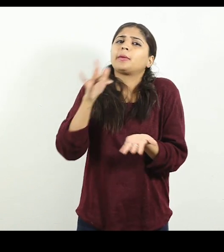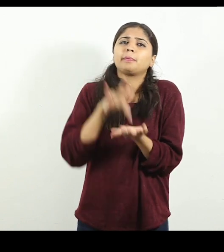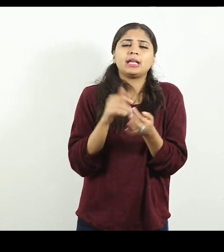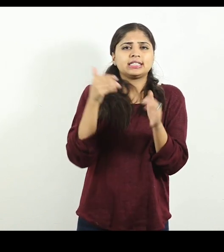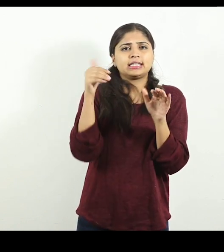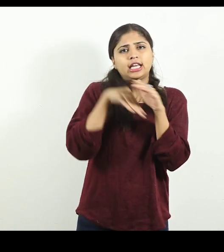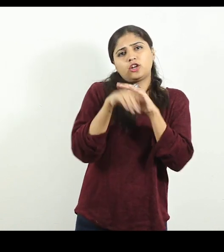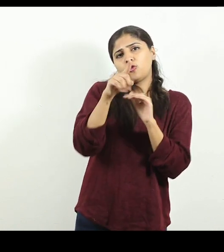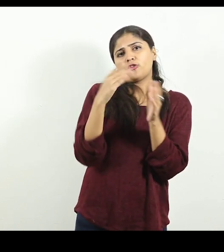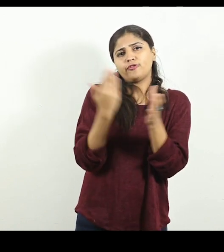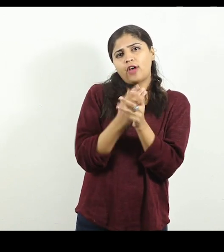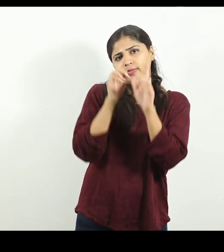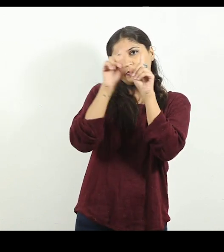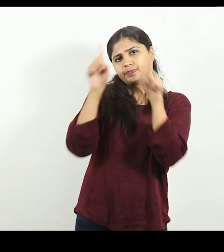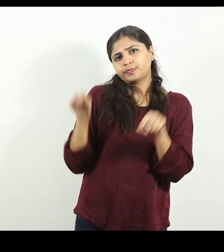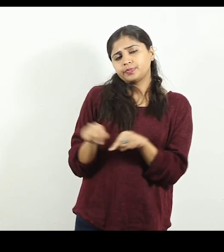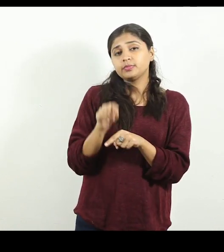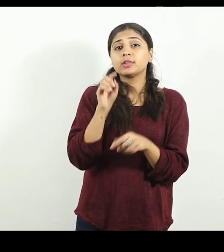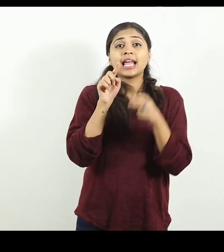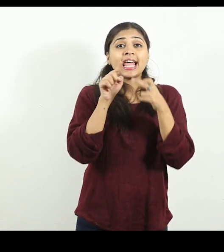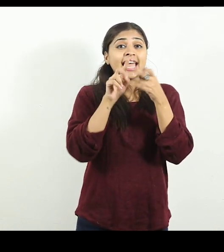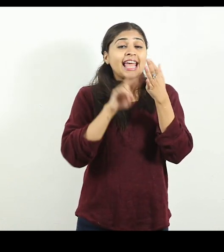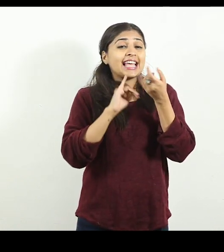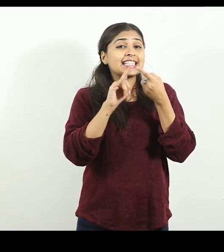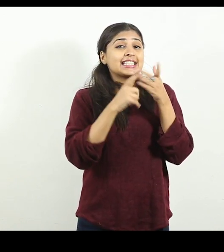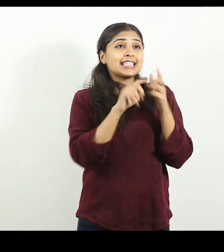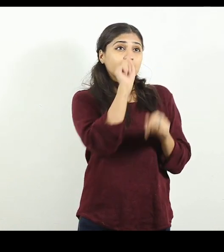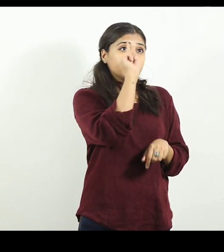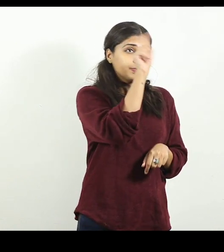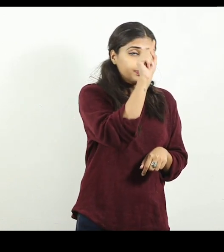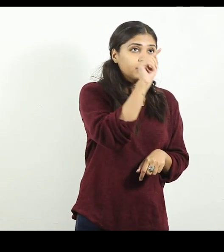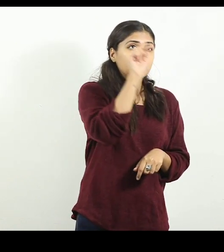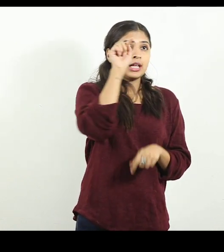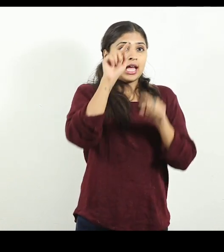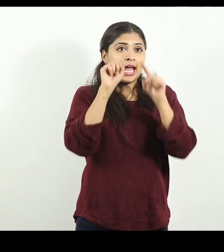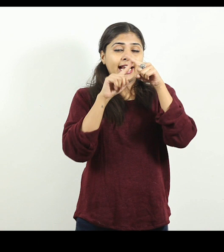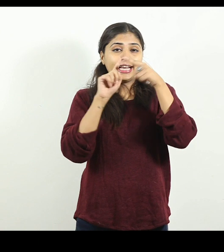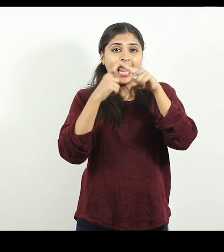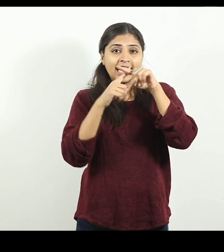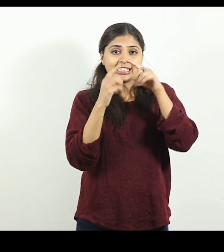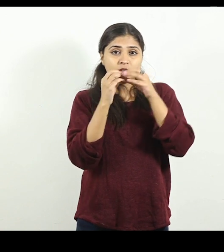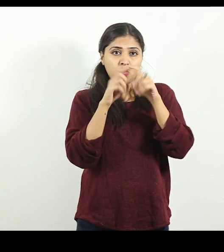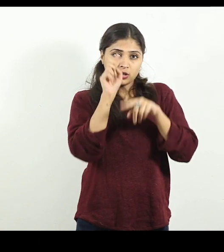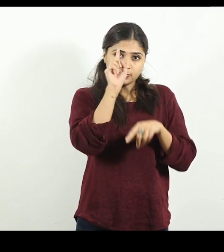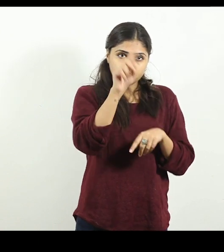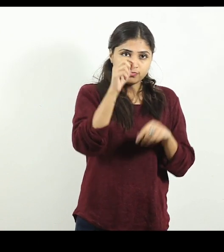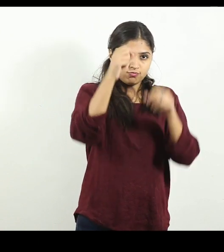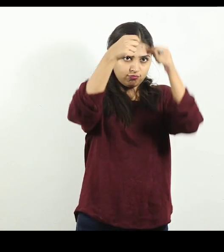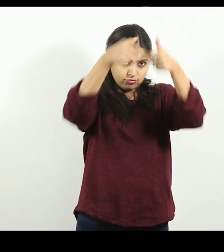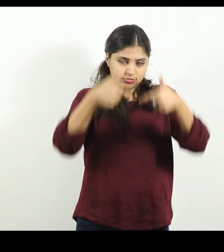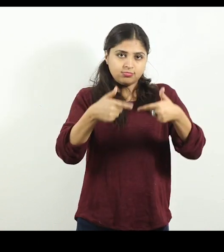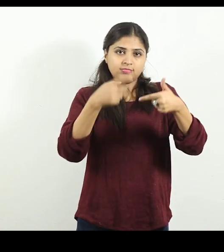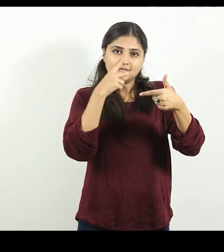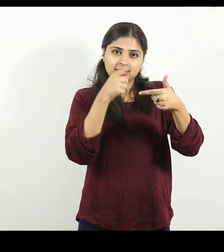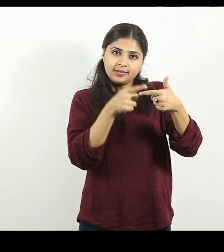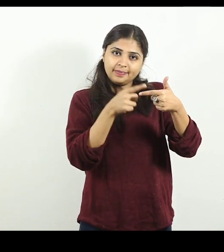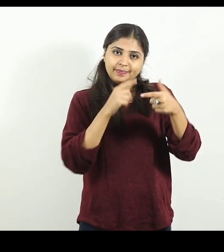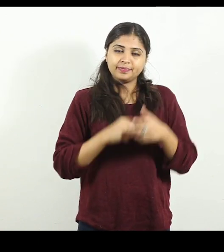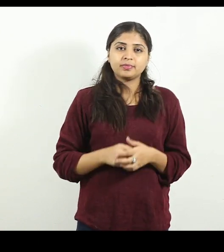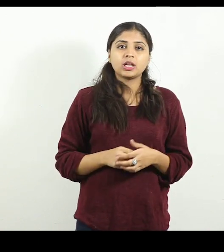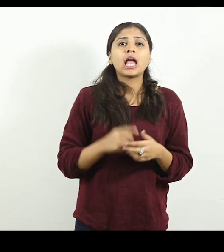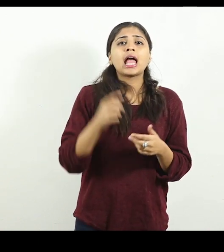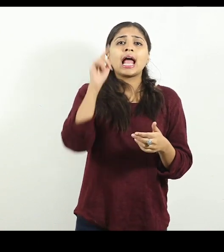text anywhere in your file. On the Insert tab, in the text group, click Text box and drop-down menu will